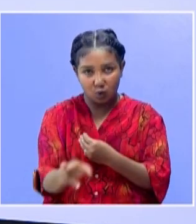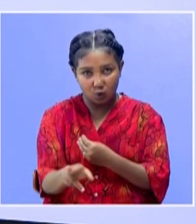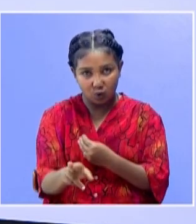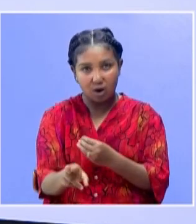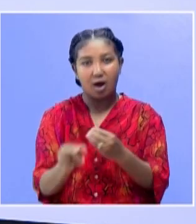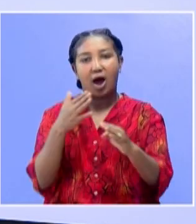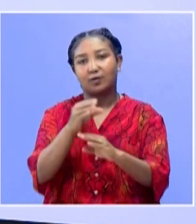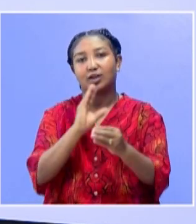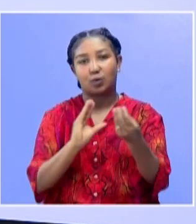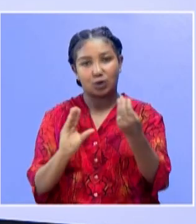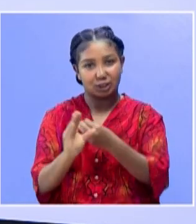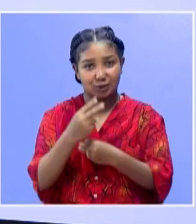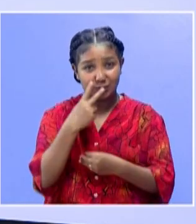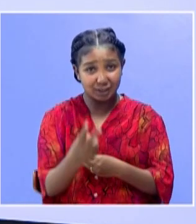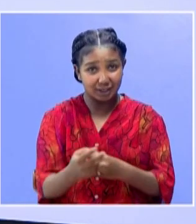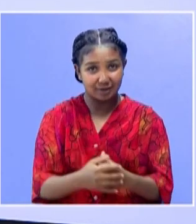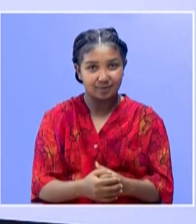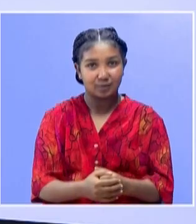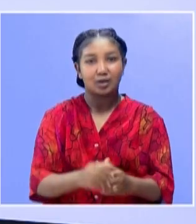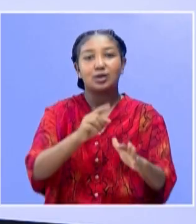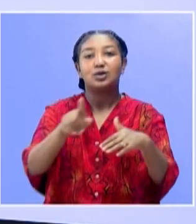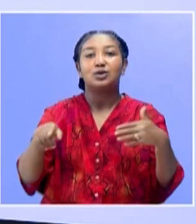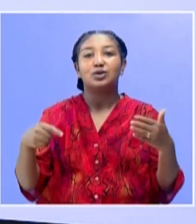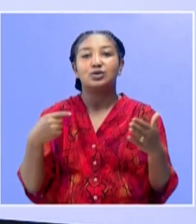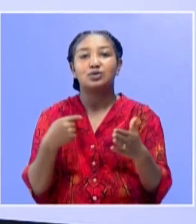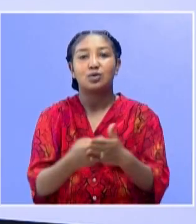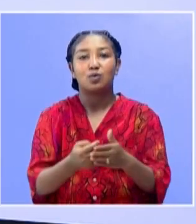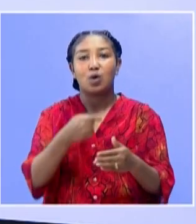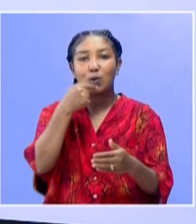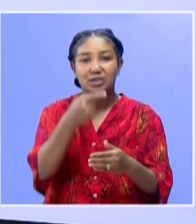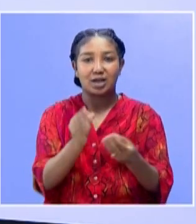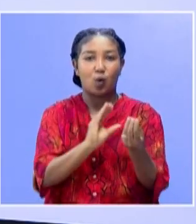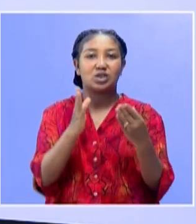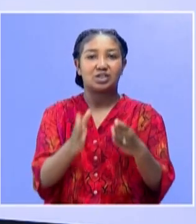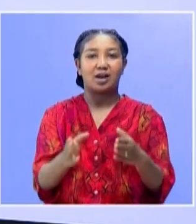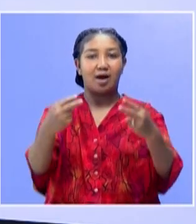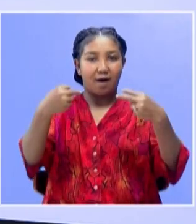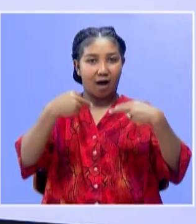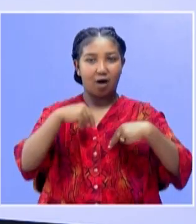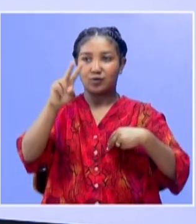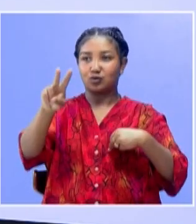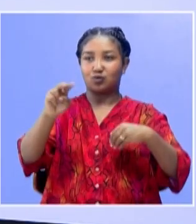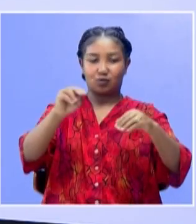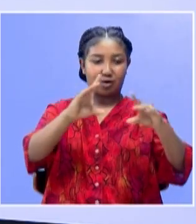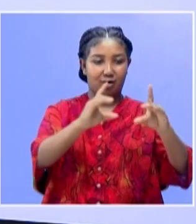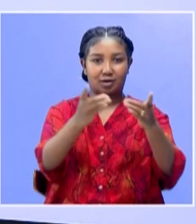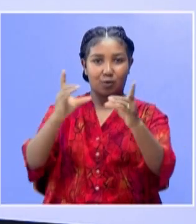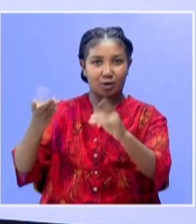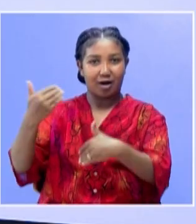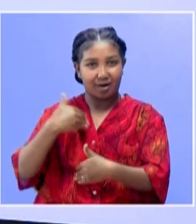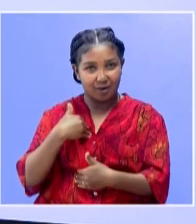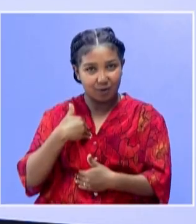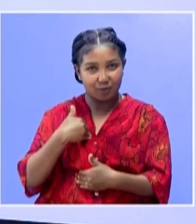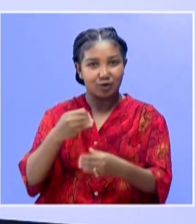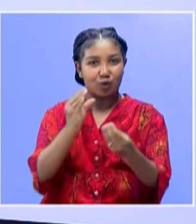the condition. You see? So, when we say that conditionals have two categories, which is